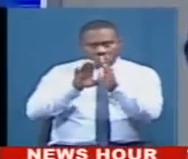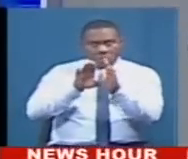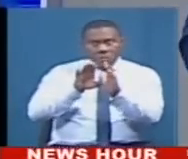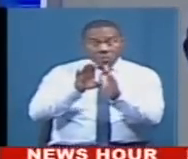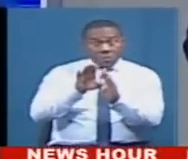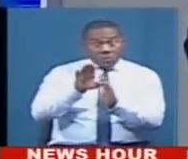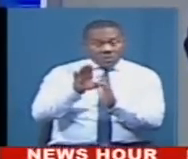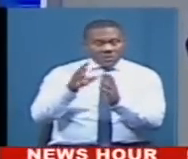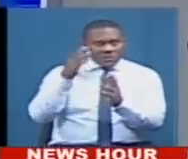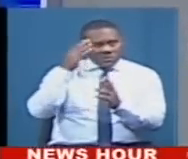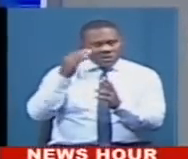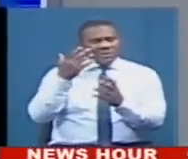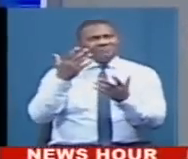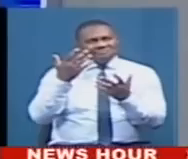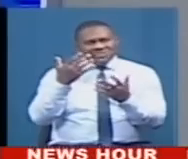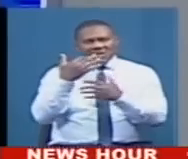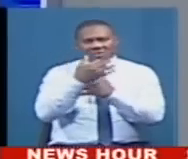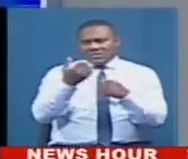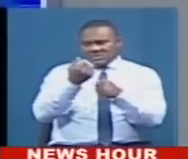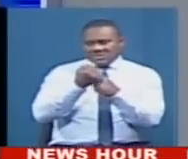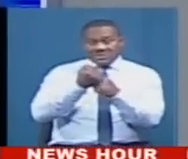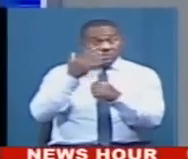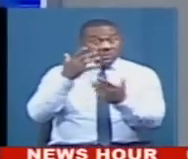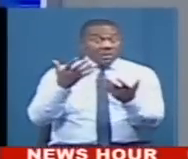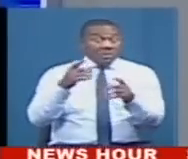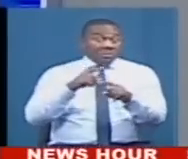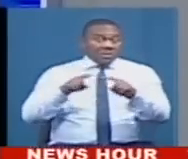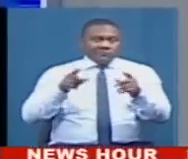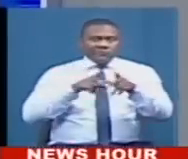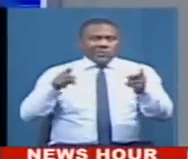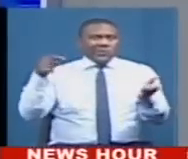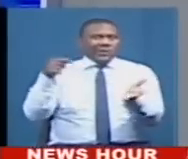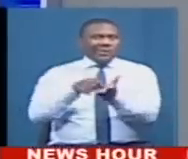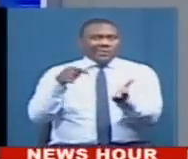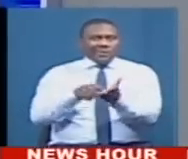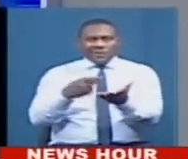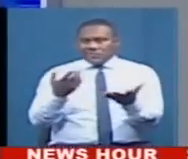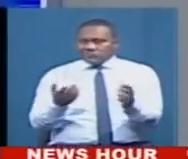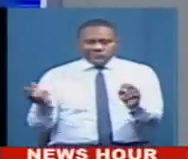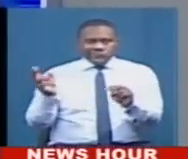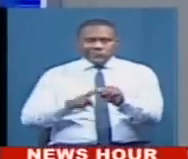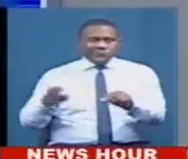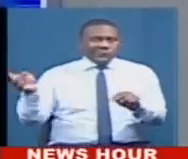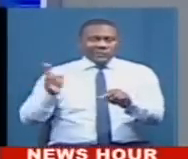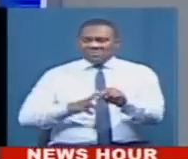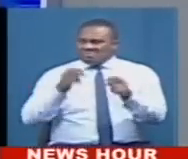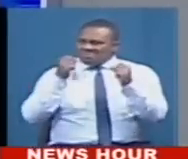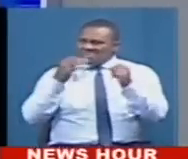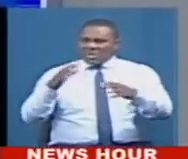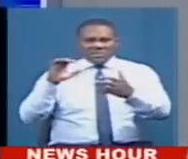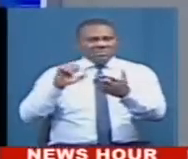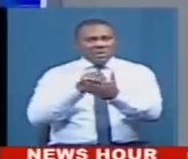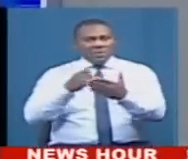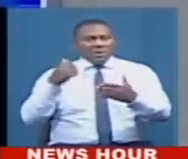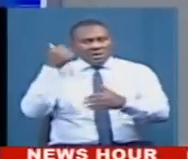by a more supportive external environment. However, rising public debt and vulnerable financial systems are still threatening many